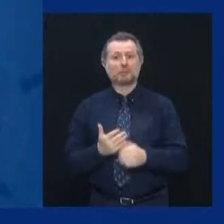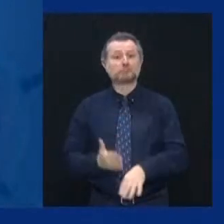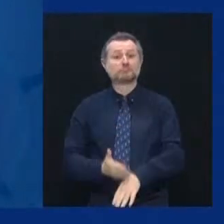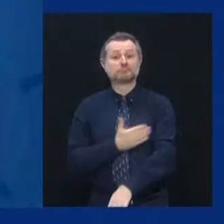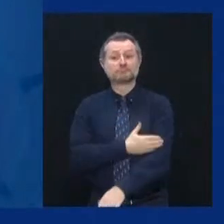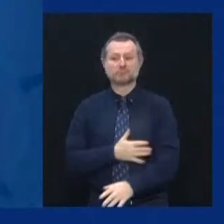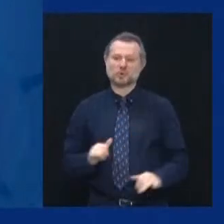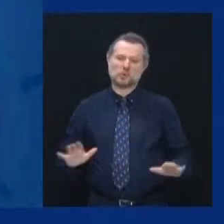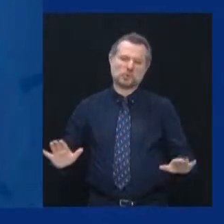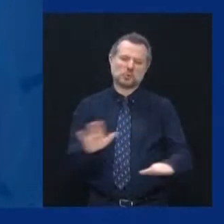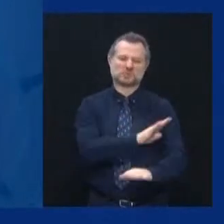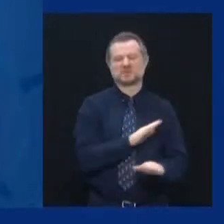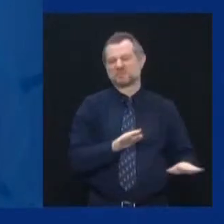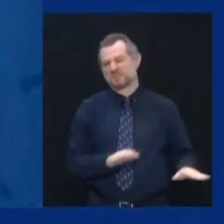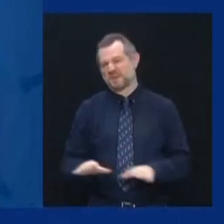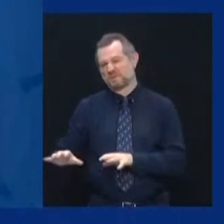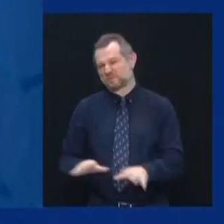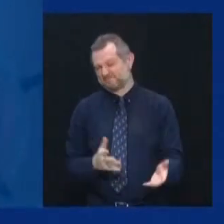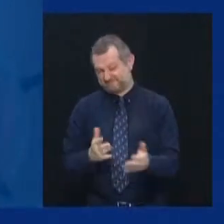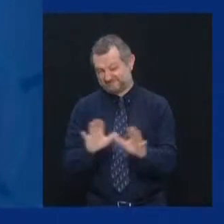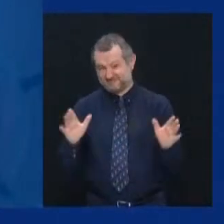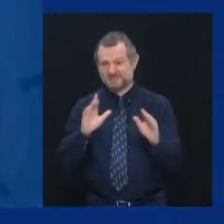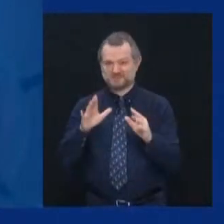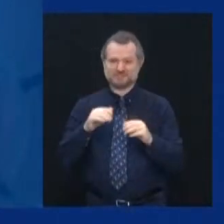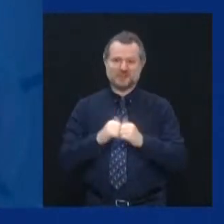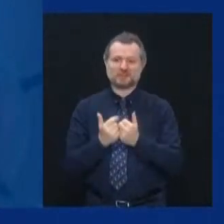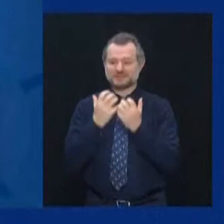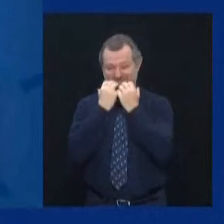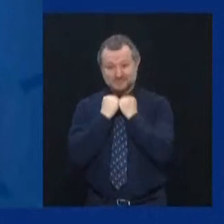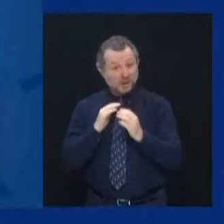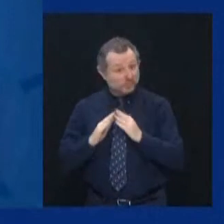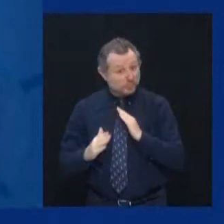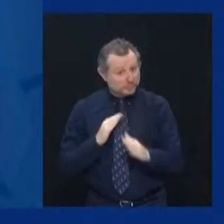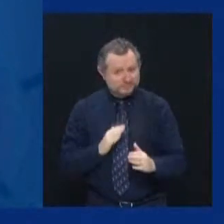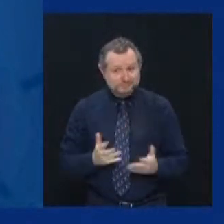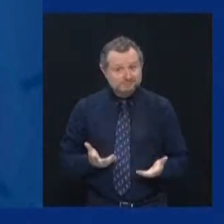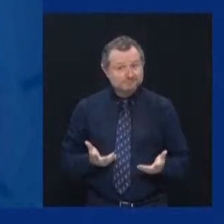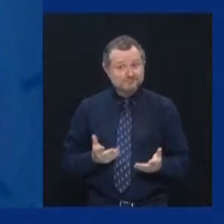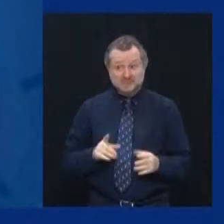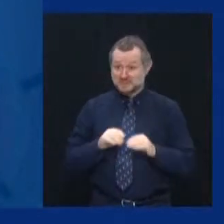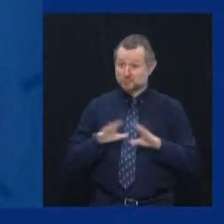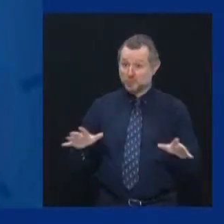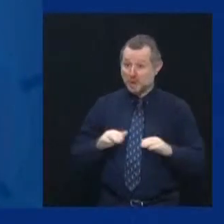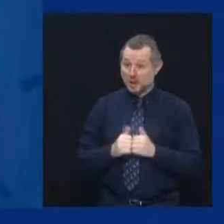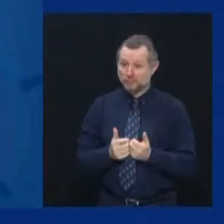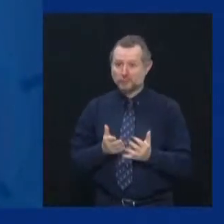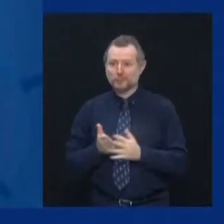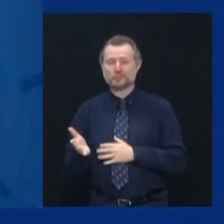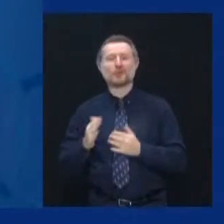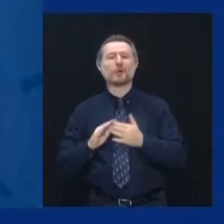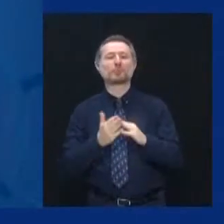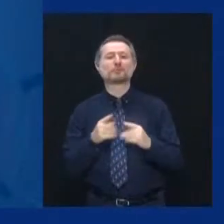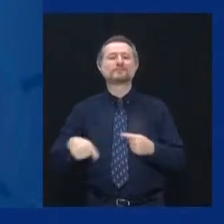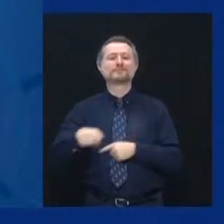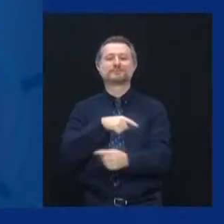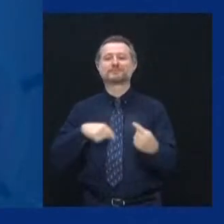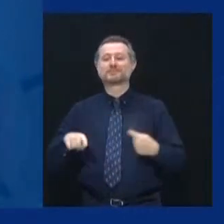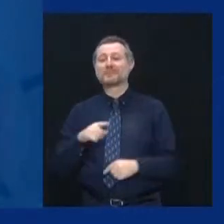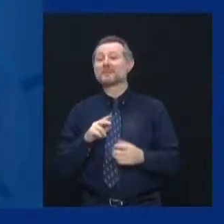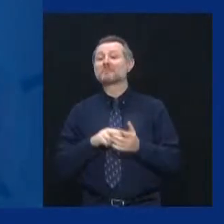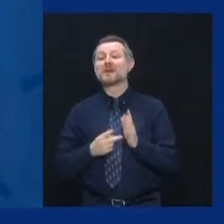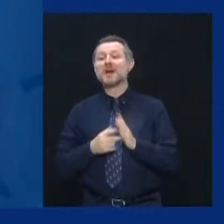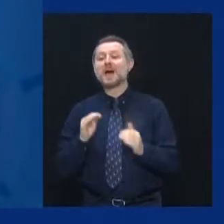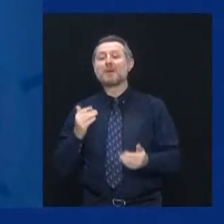belief in your community. It is community spread. How do you resolve